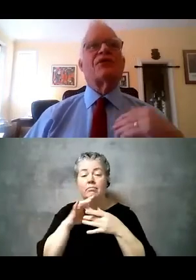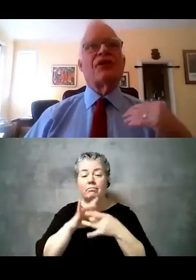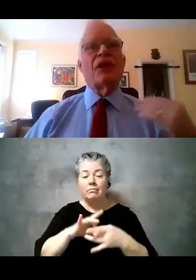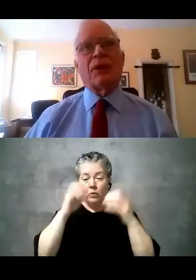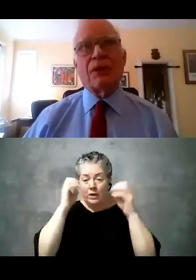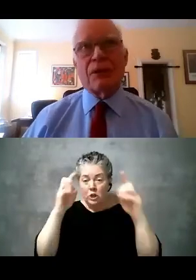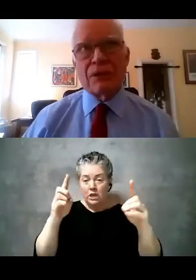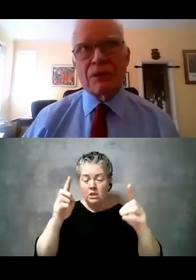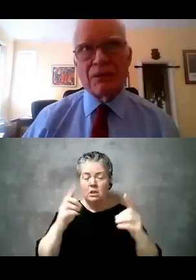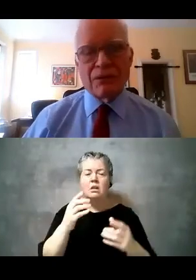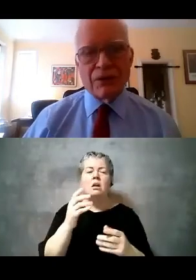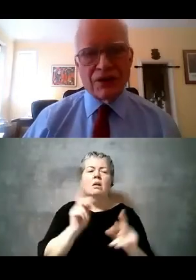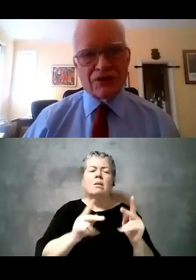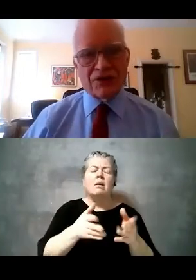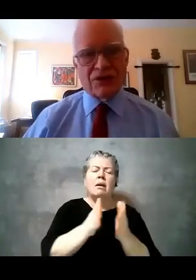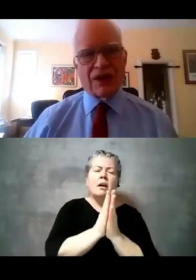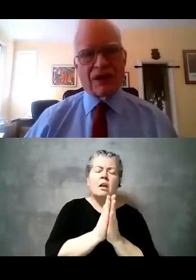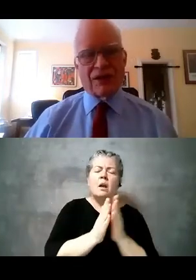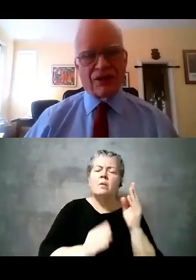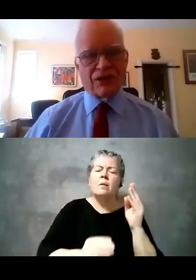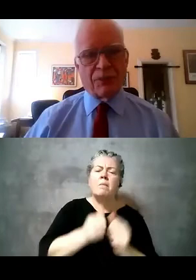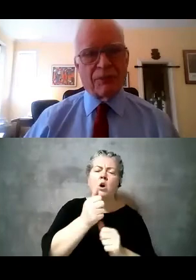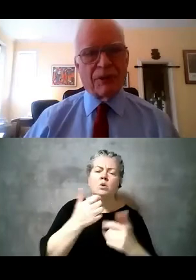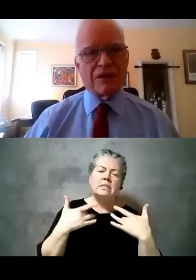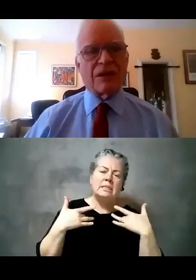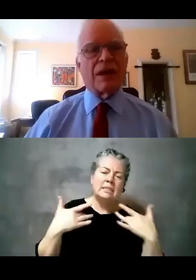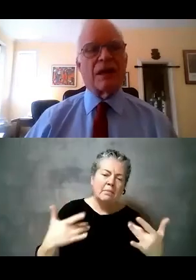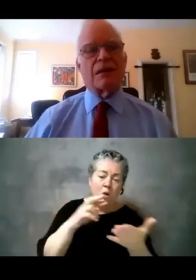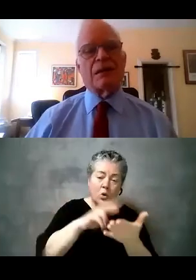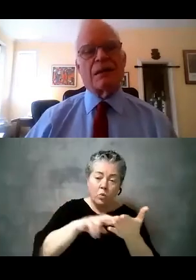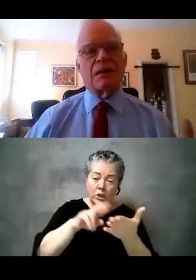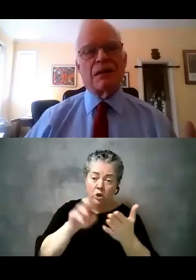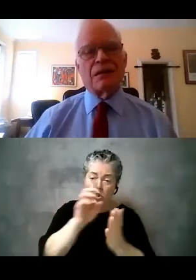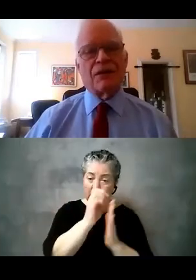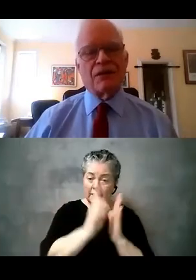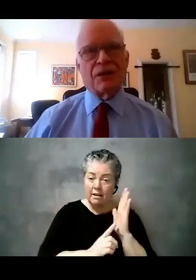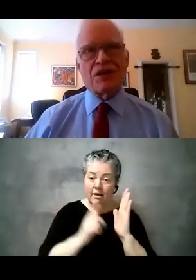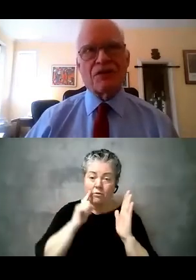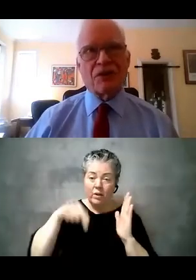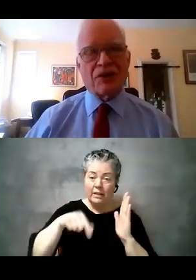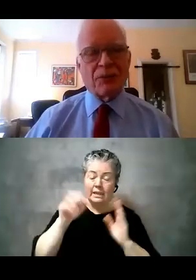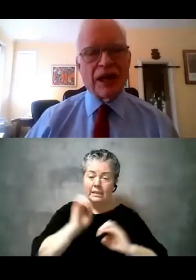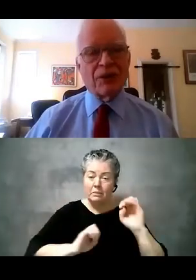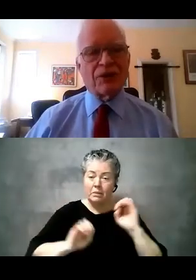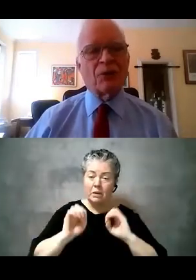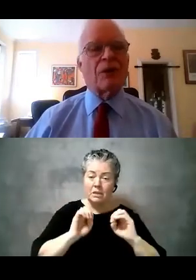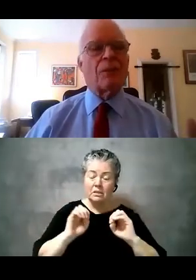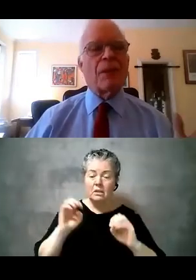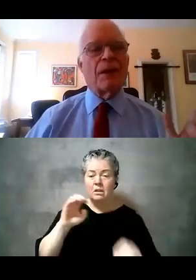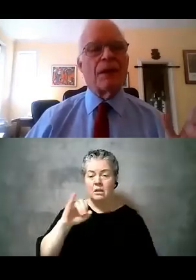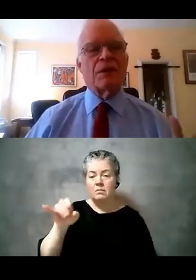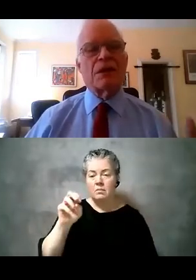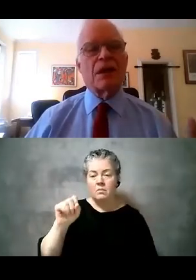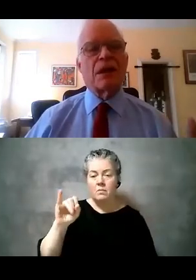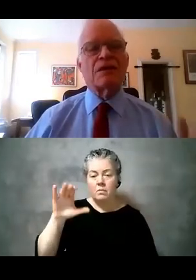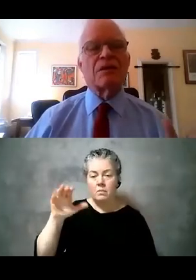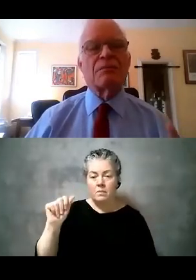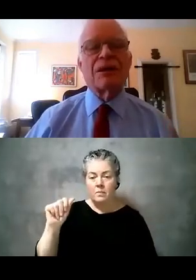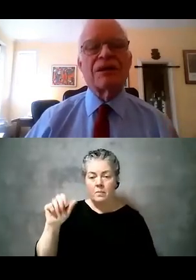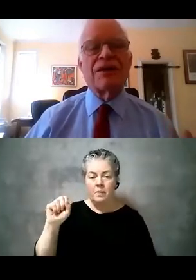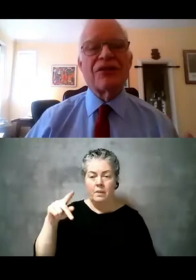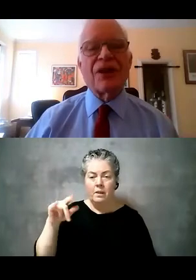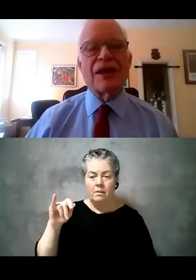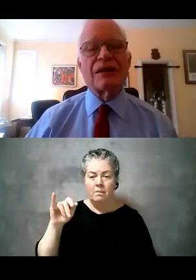the most typical research design in these experiments? And if you look at Jessica Spybrook's work, you'll see it's